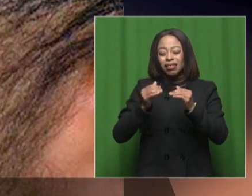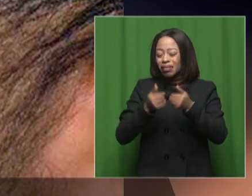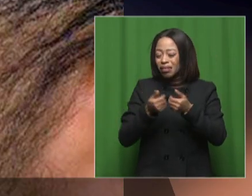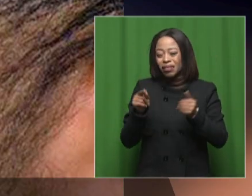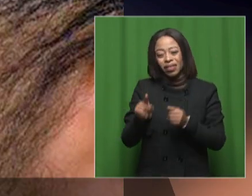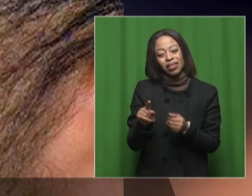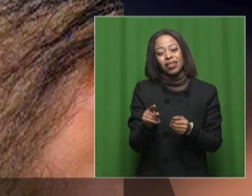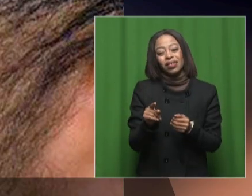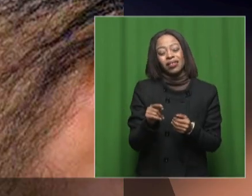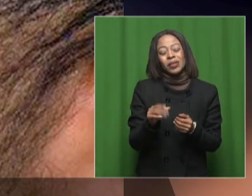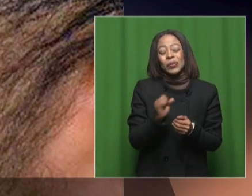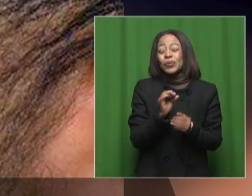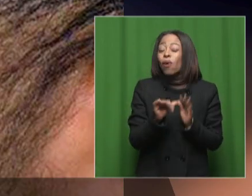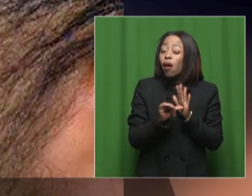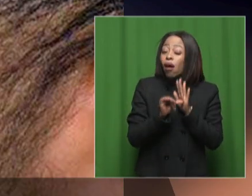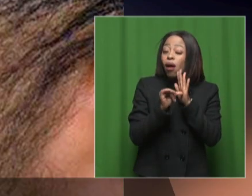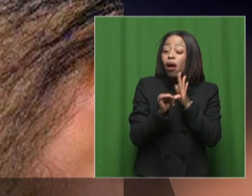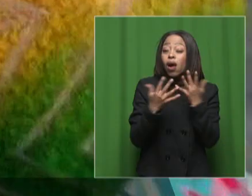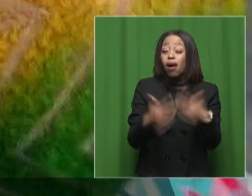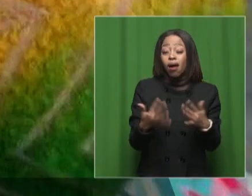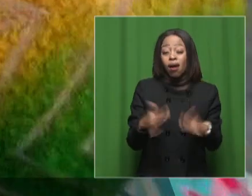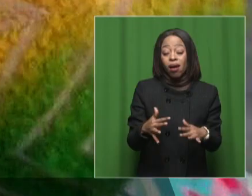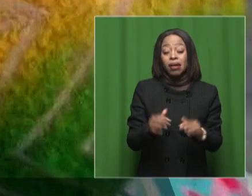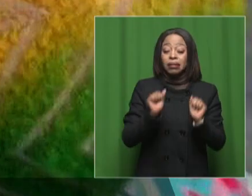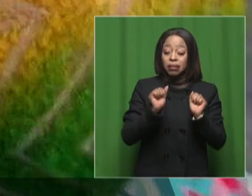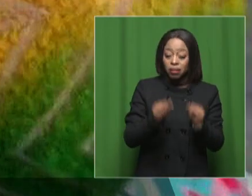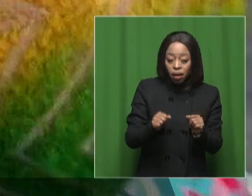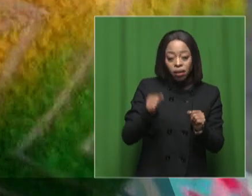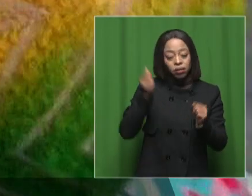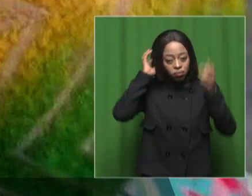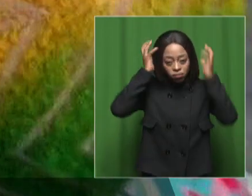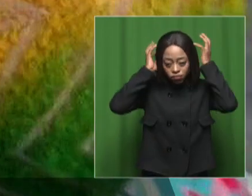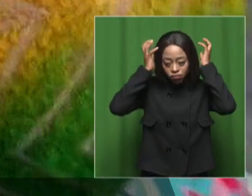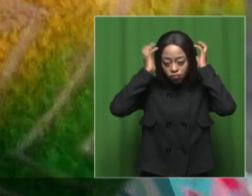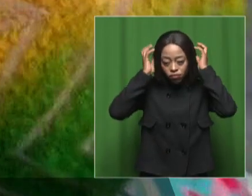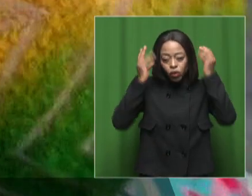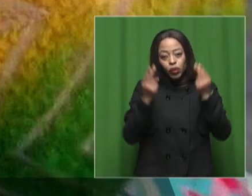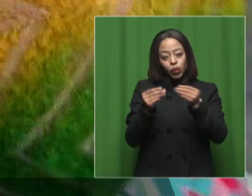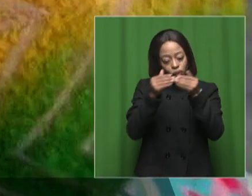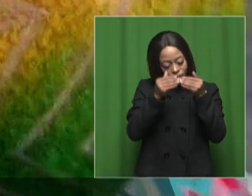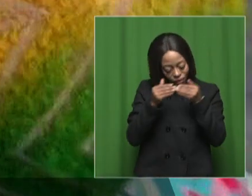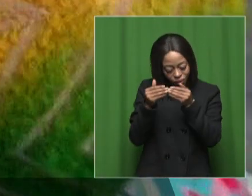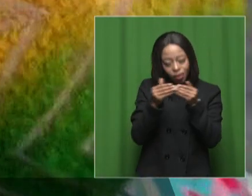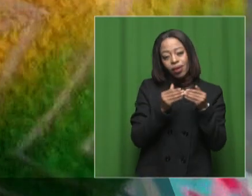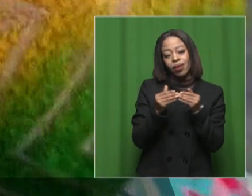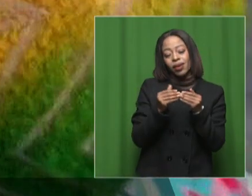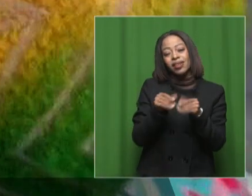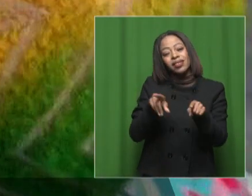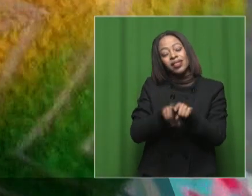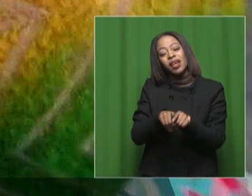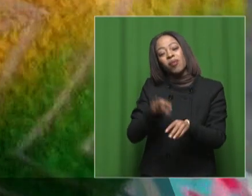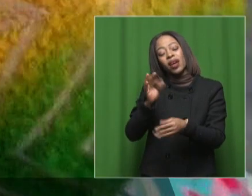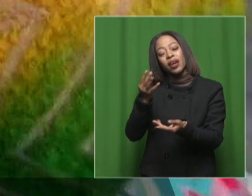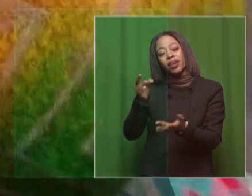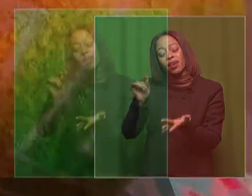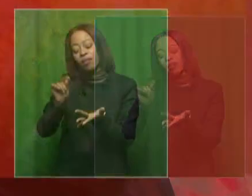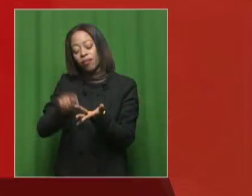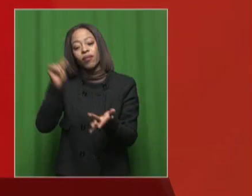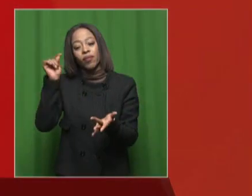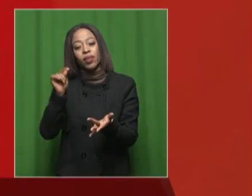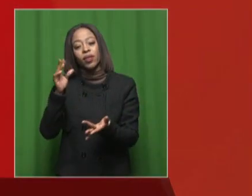type of eczema. So it's important that whilst you're treating your hair, you also look after your hair. And it's almost like diabetes. When you have diabetes, you have